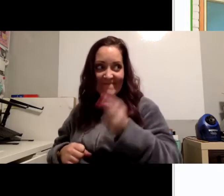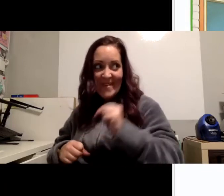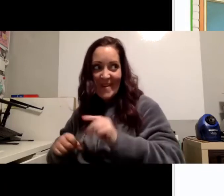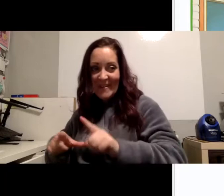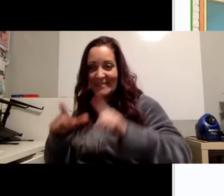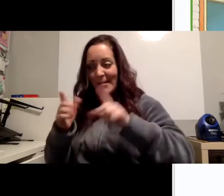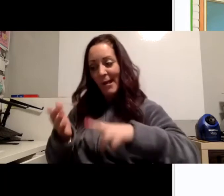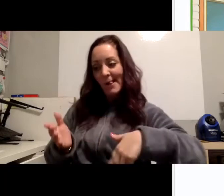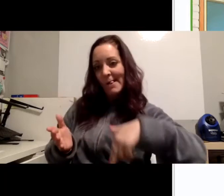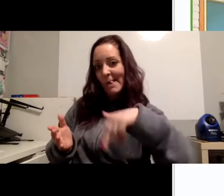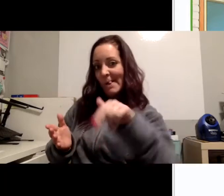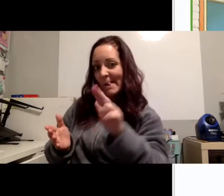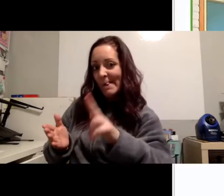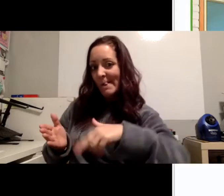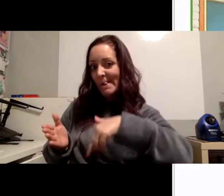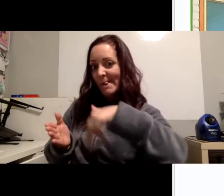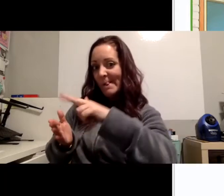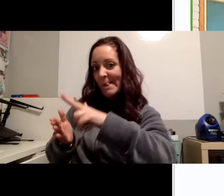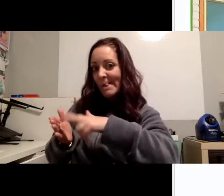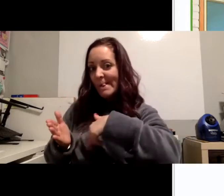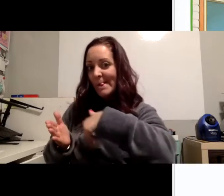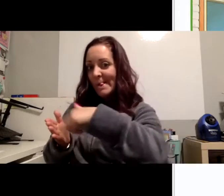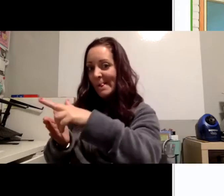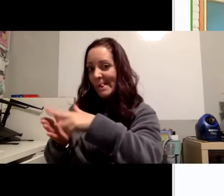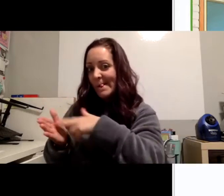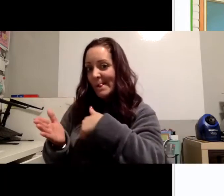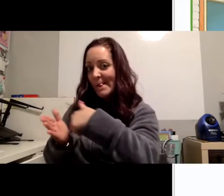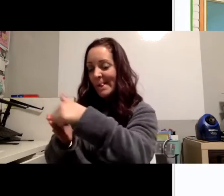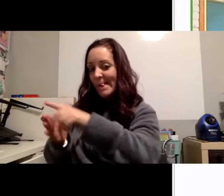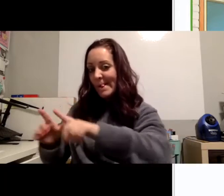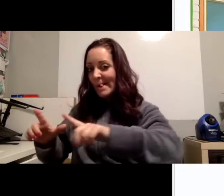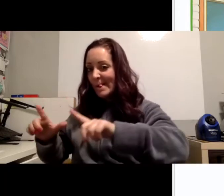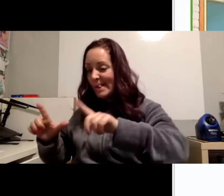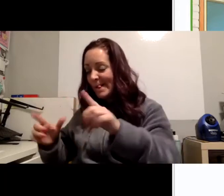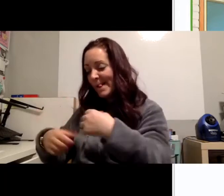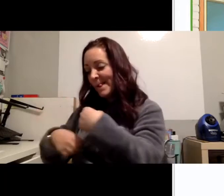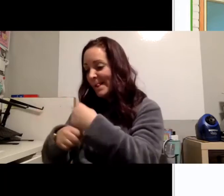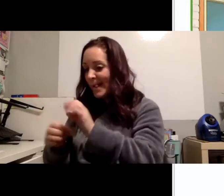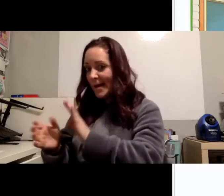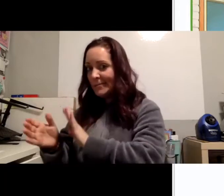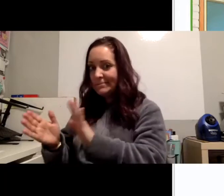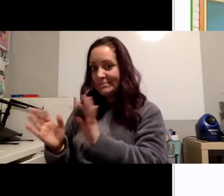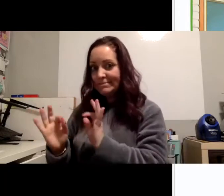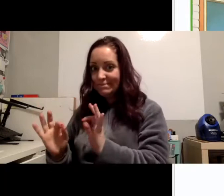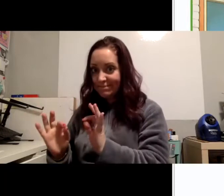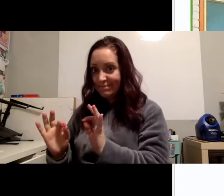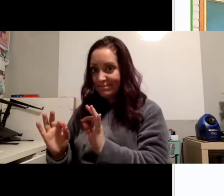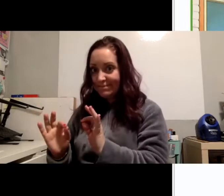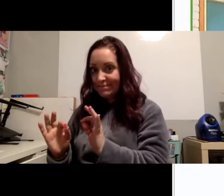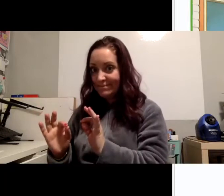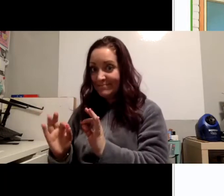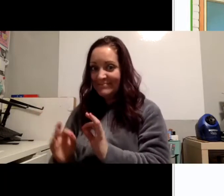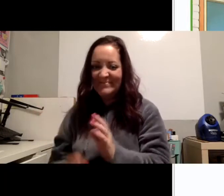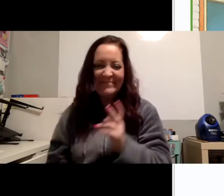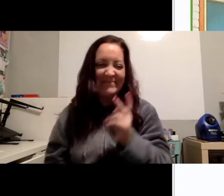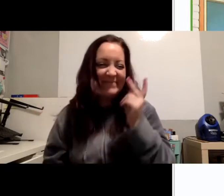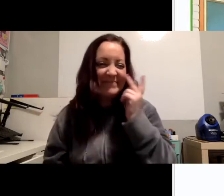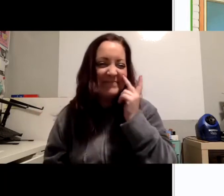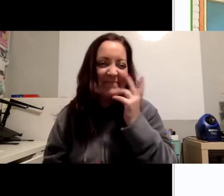With a brush and a board, he painted a sign of his own.